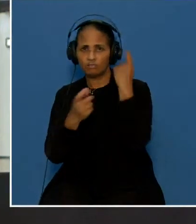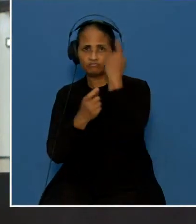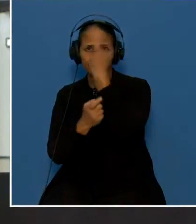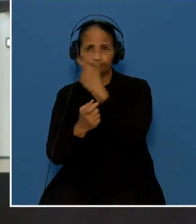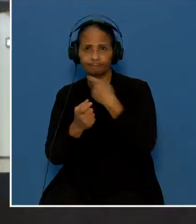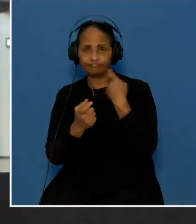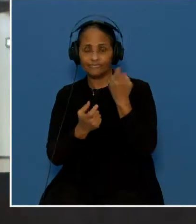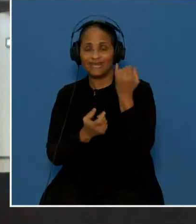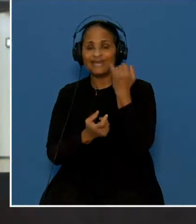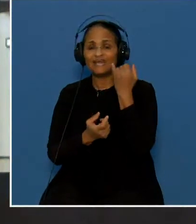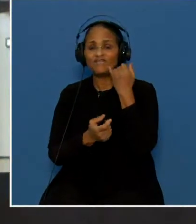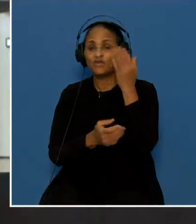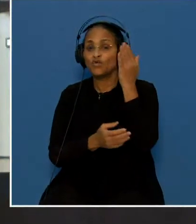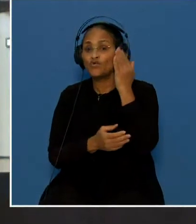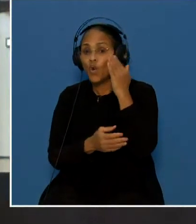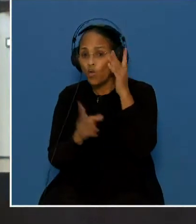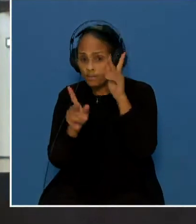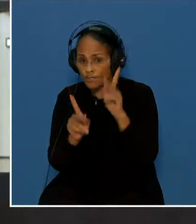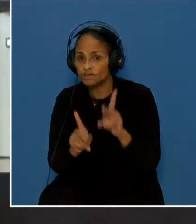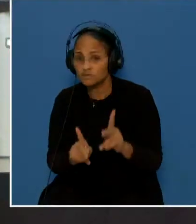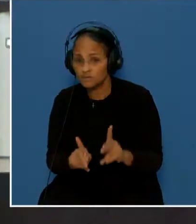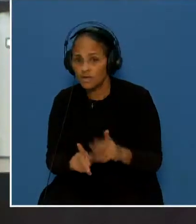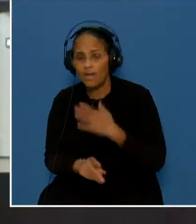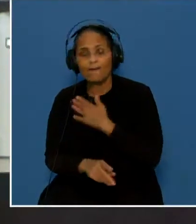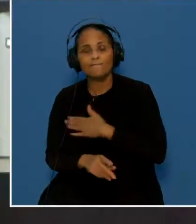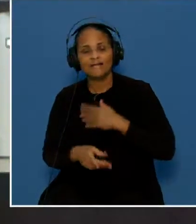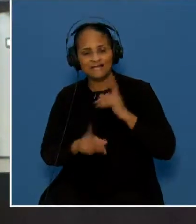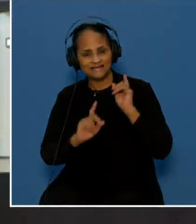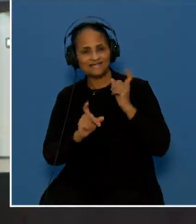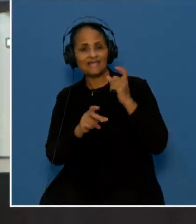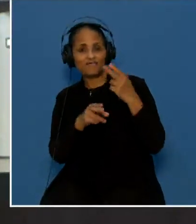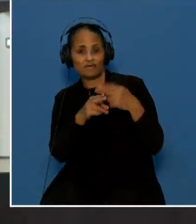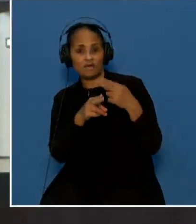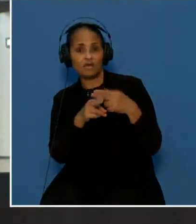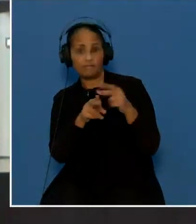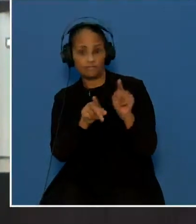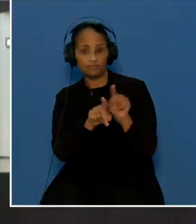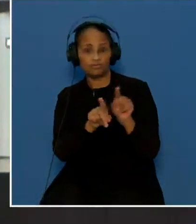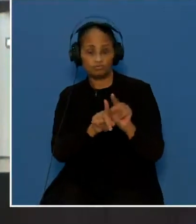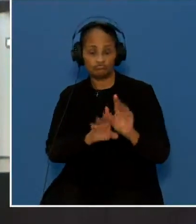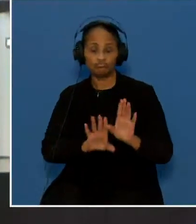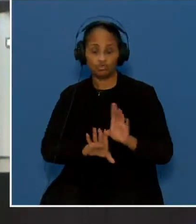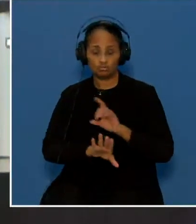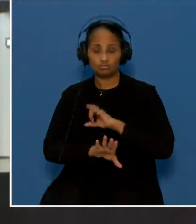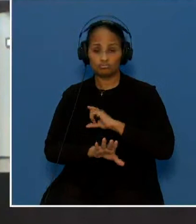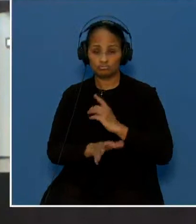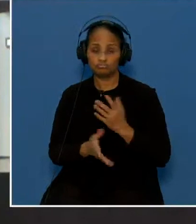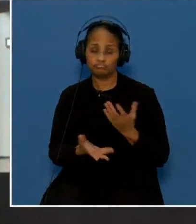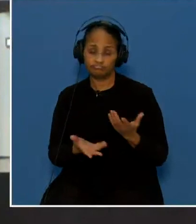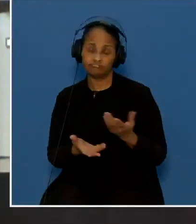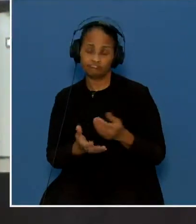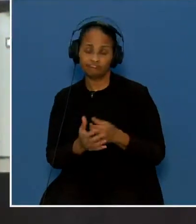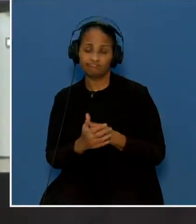If you know the person, please give their name to the police as well.